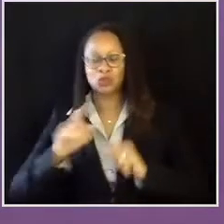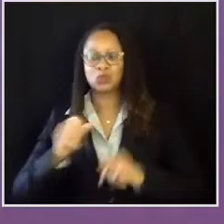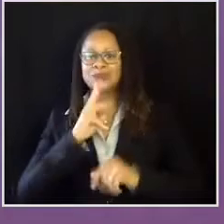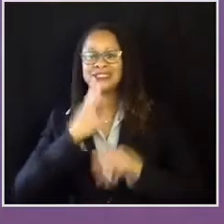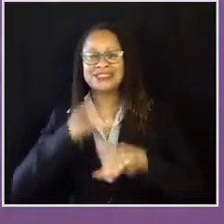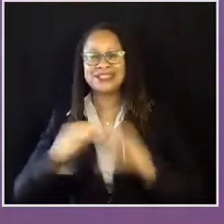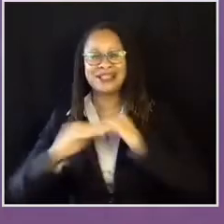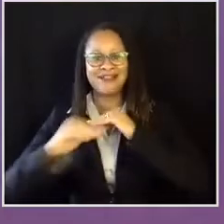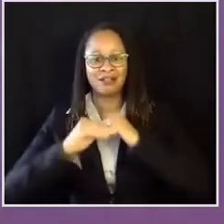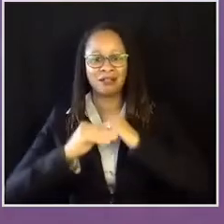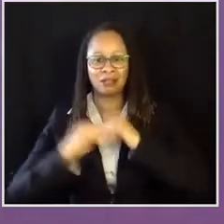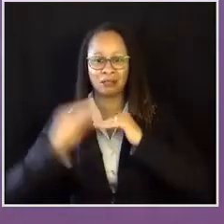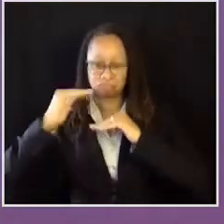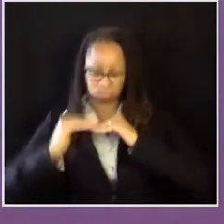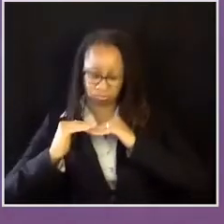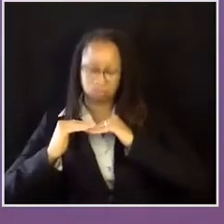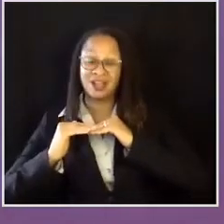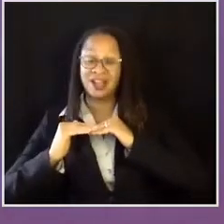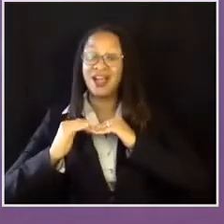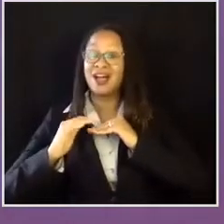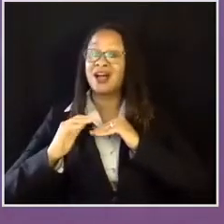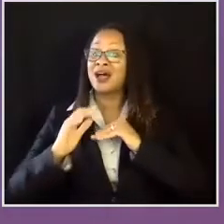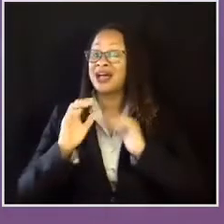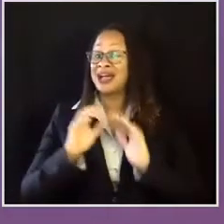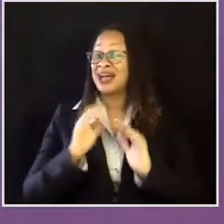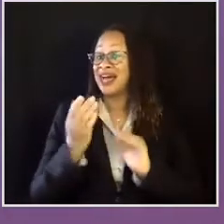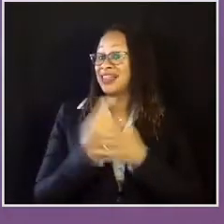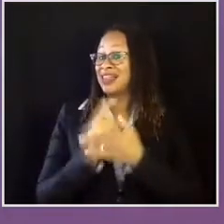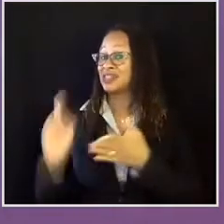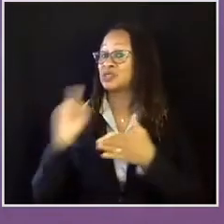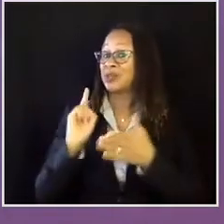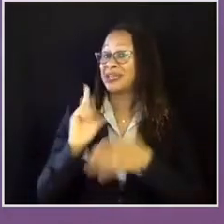week, Delaware State Attorney General sued